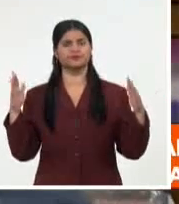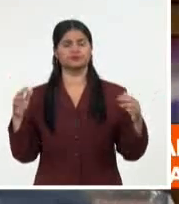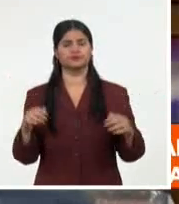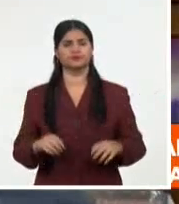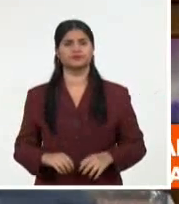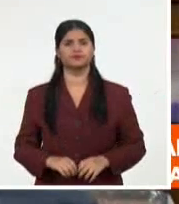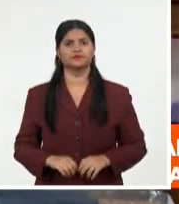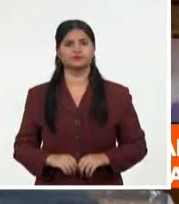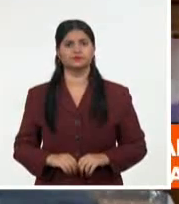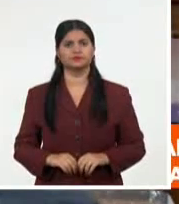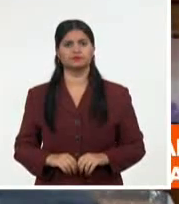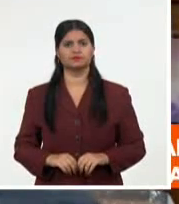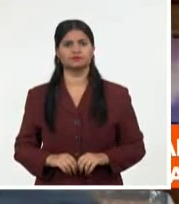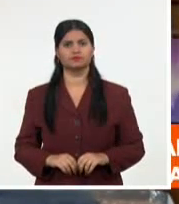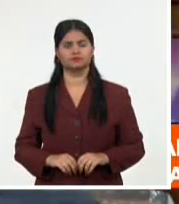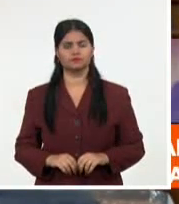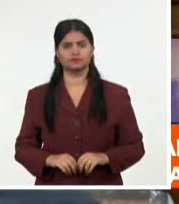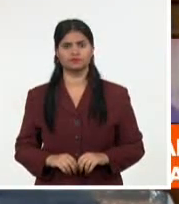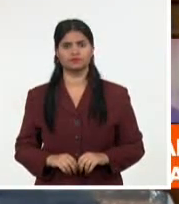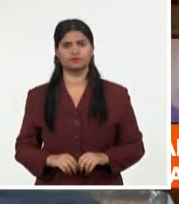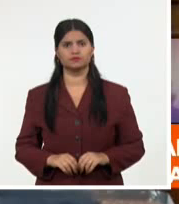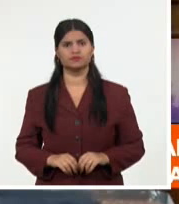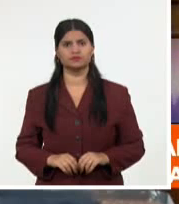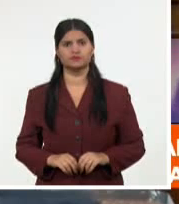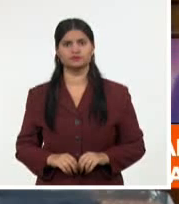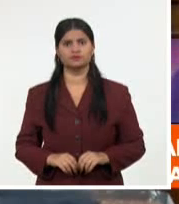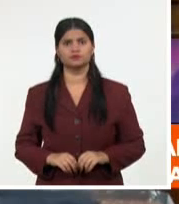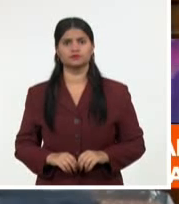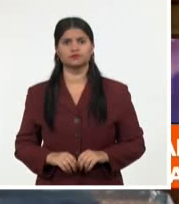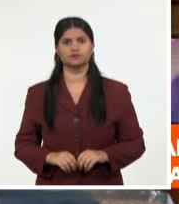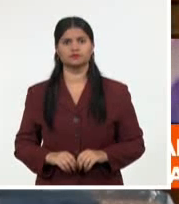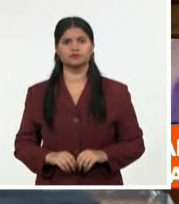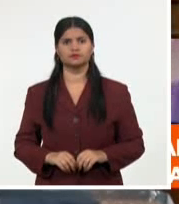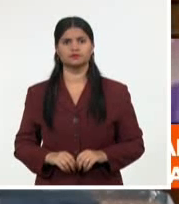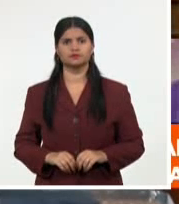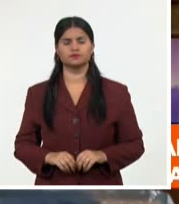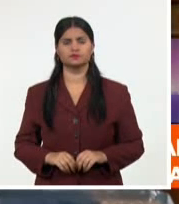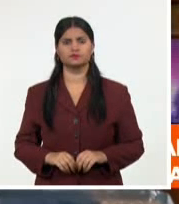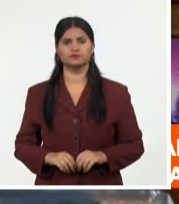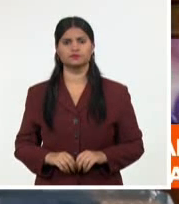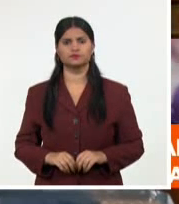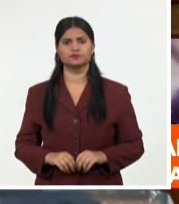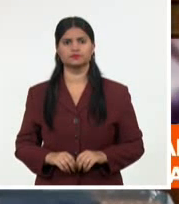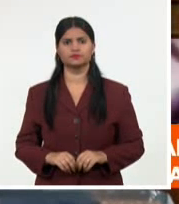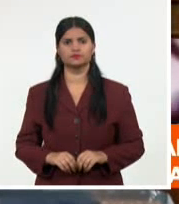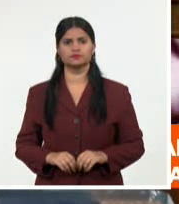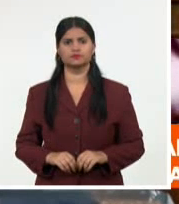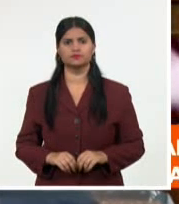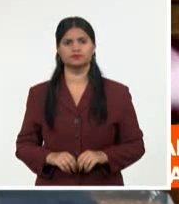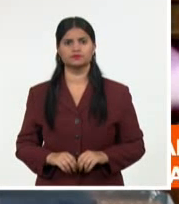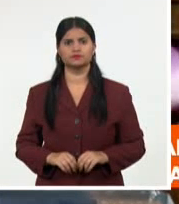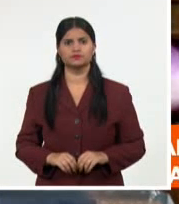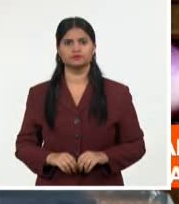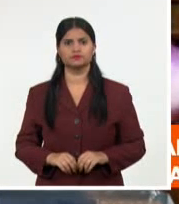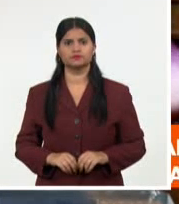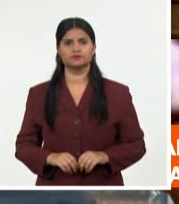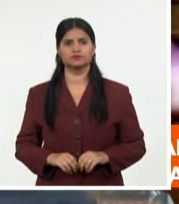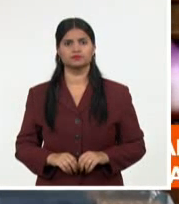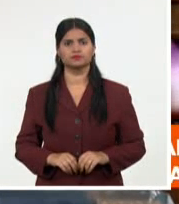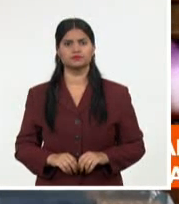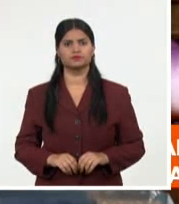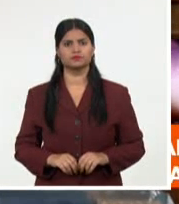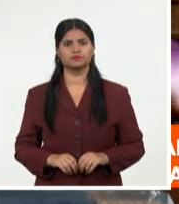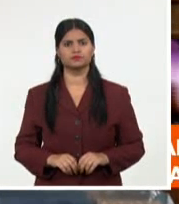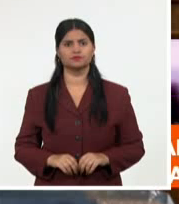is calling for a fair, special, and differential treatment of the small island nations, and Cuba is also denouncing